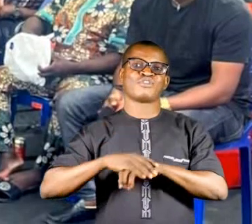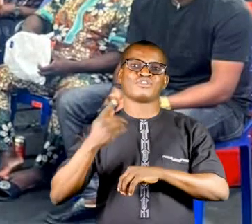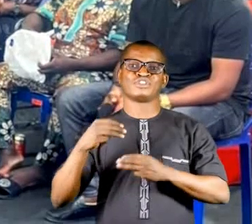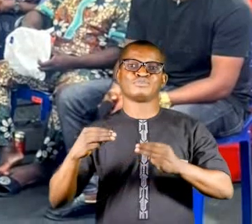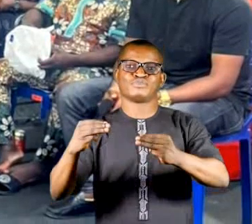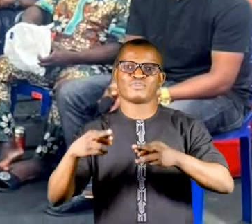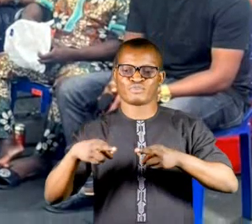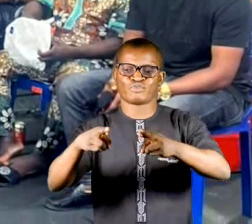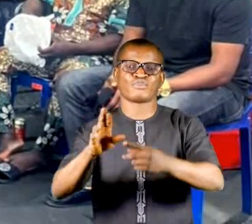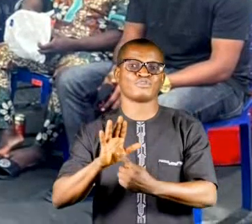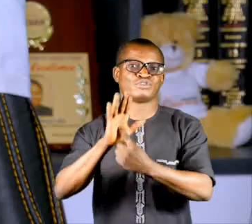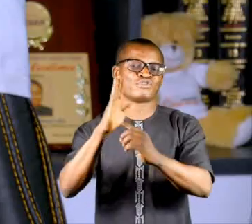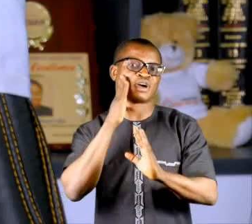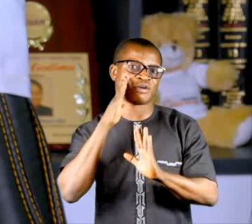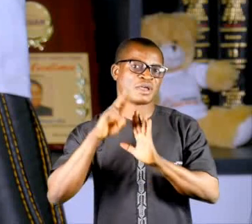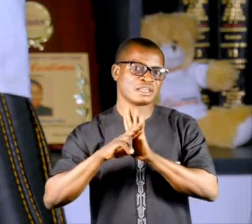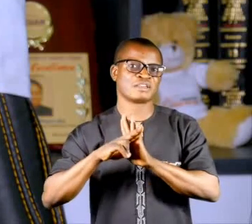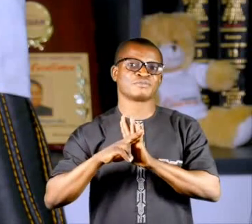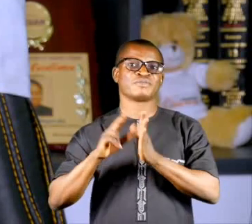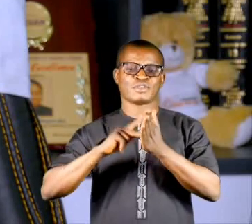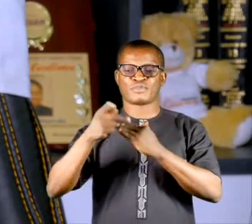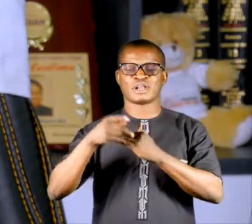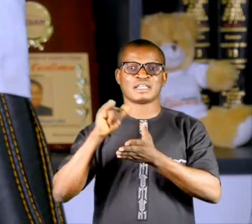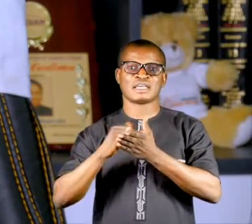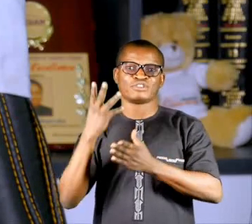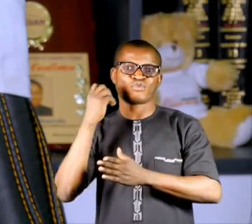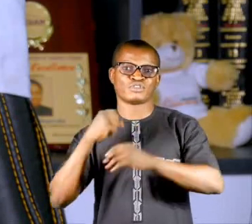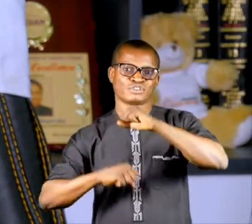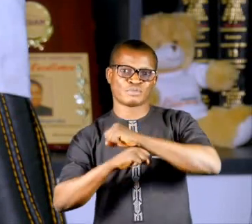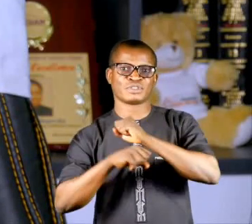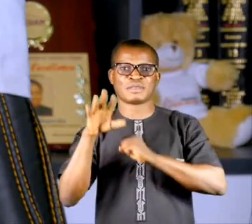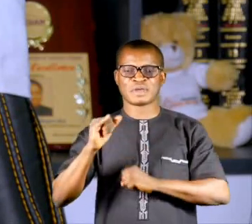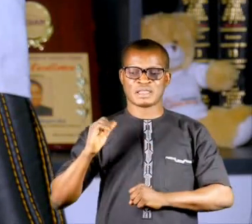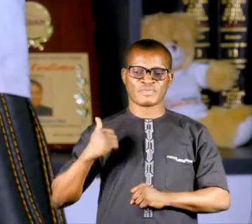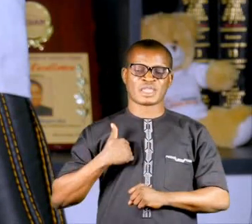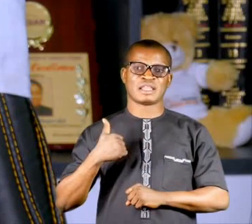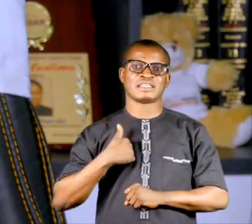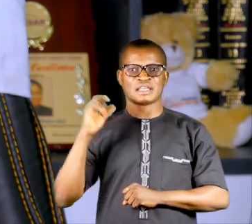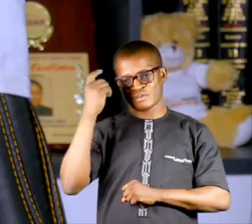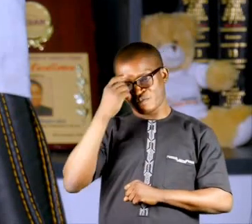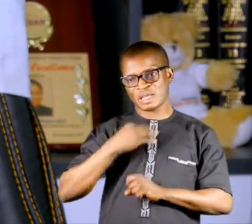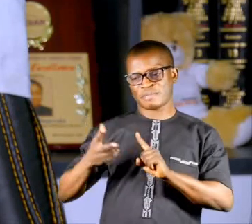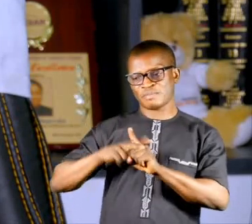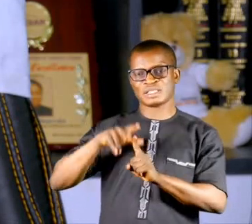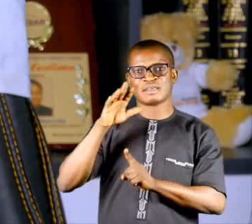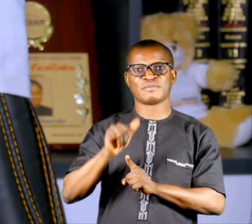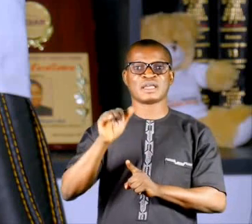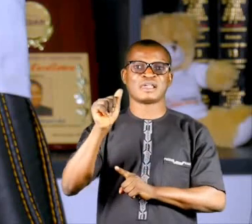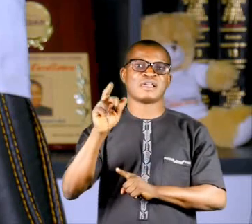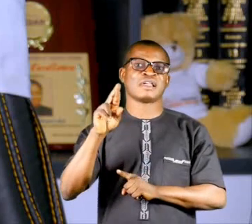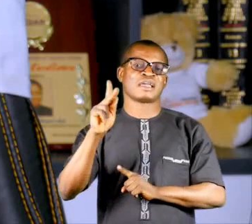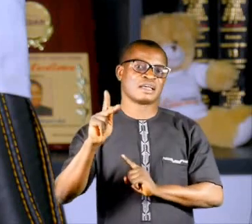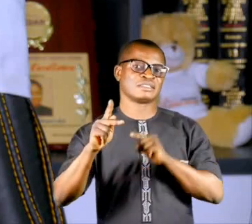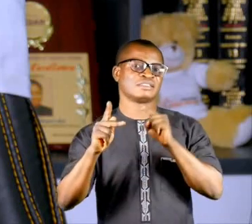road sensitization program that was supported by the Canadian government and implemented by